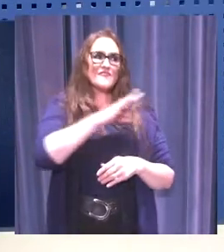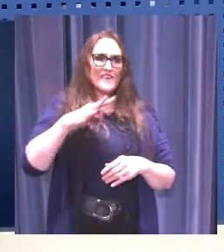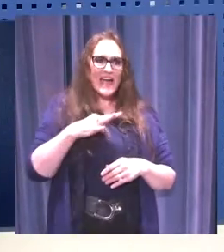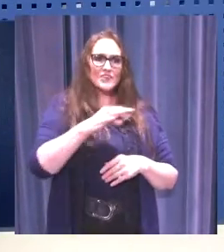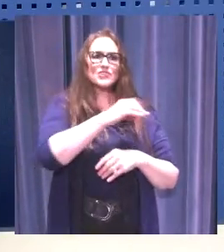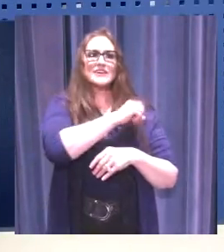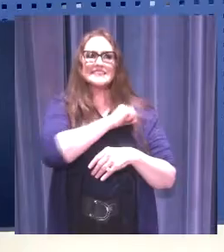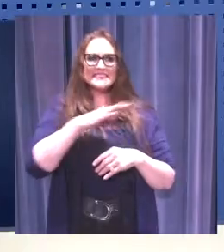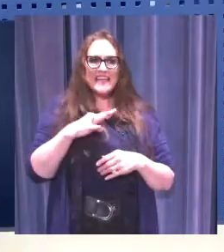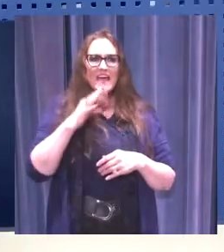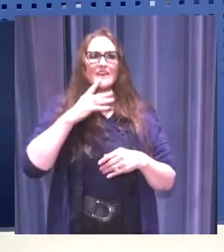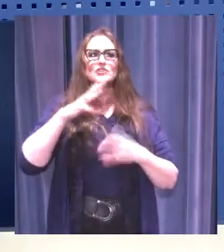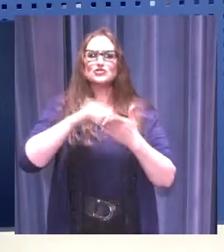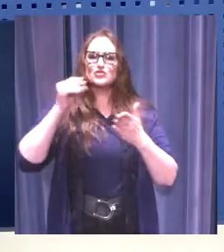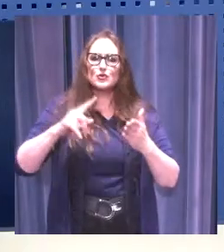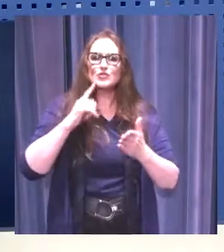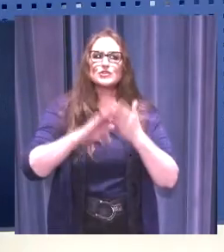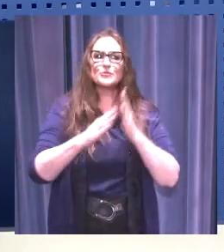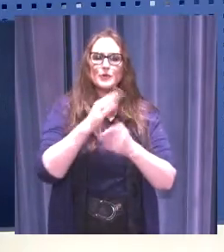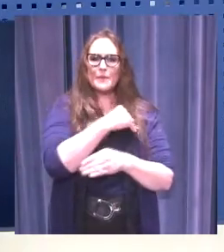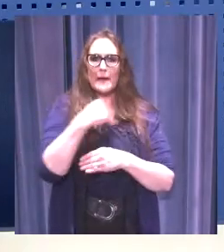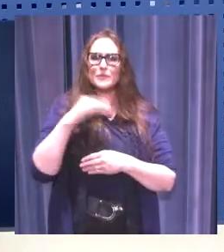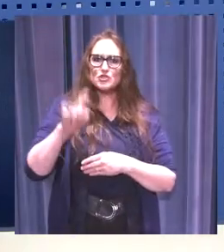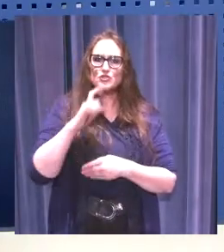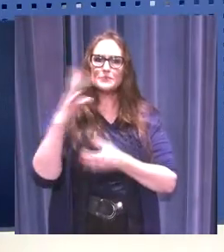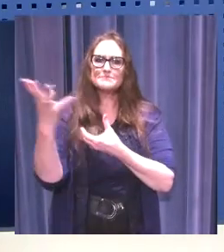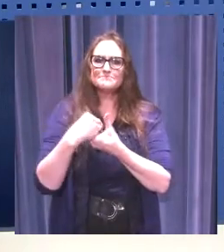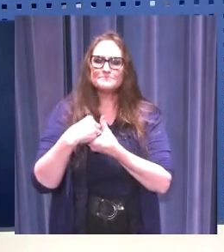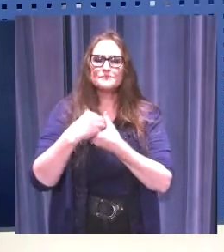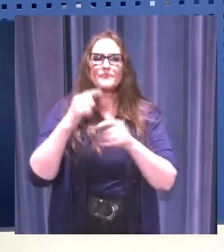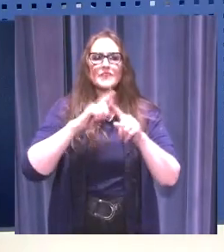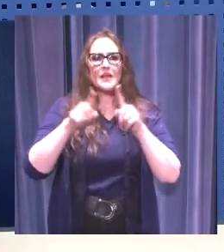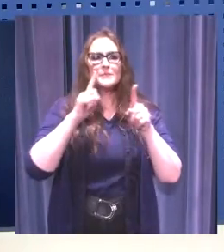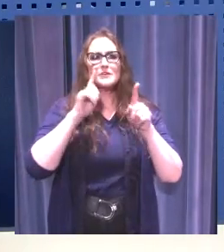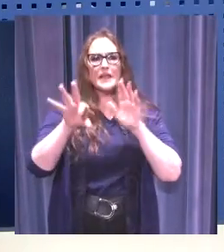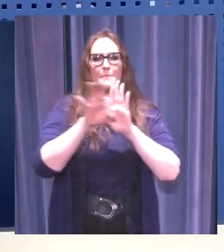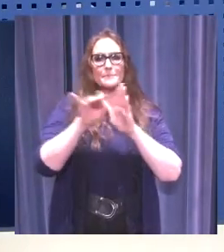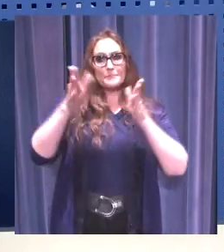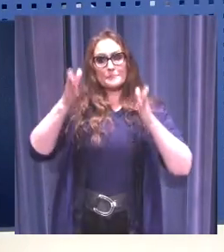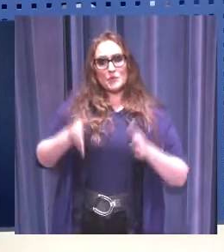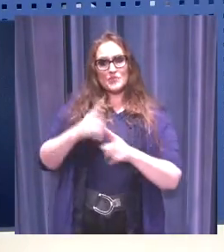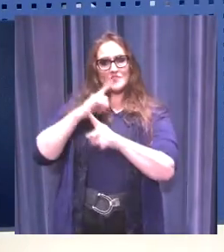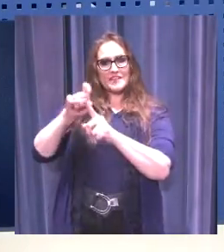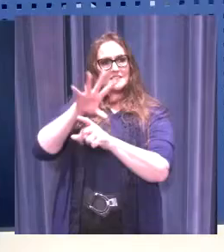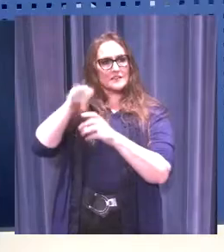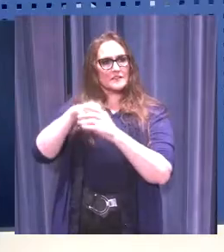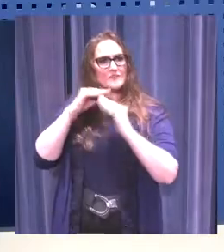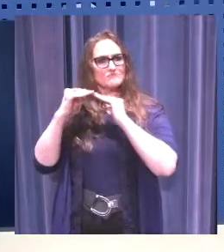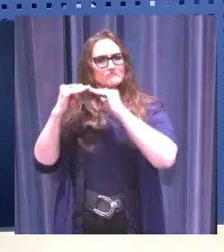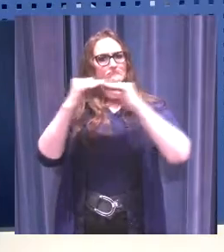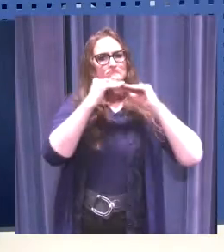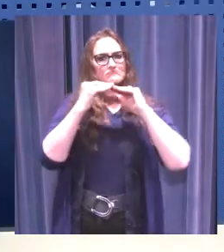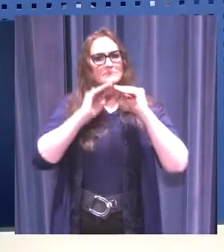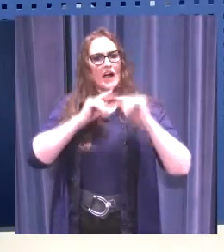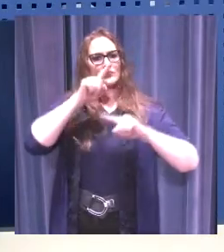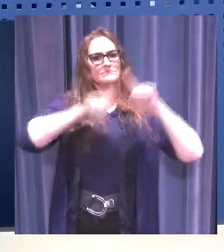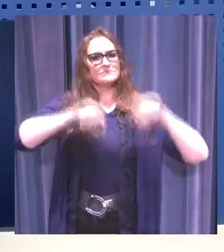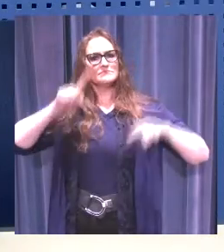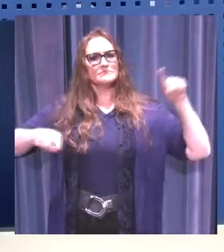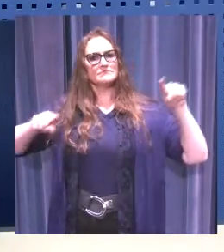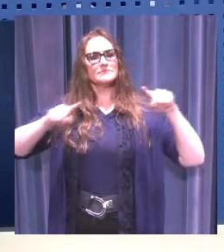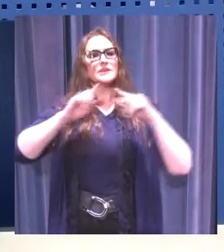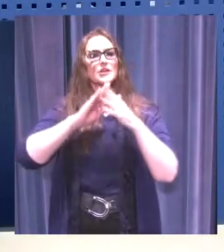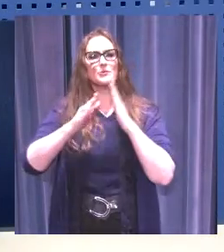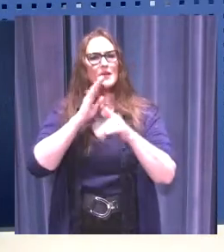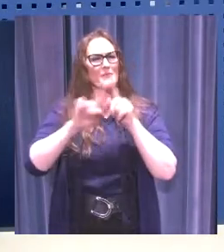and community members. This ensures that the chosen leader aligns with the collective vision and needs of our diverse community. Furthermore,